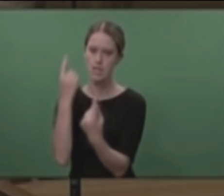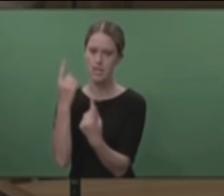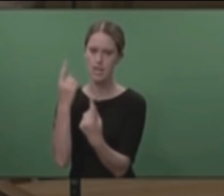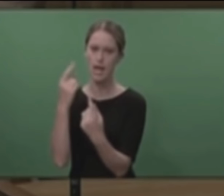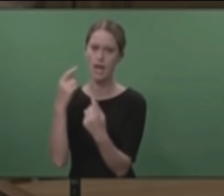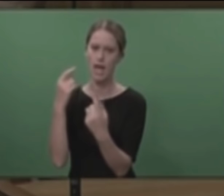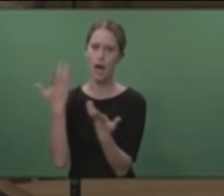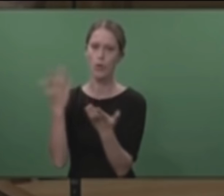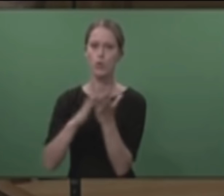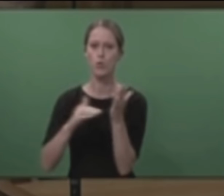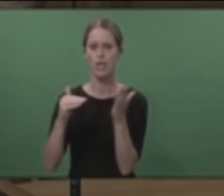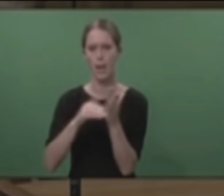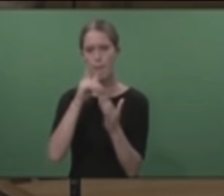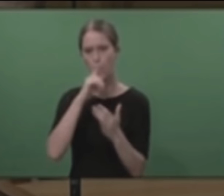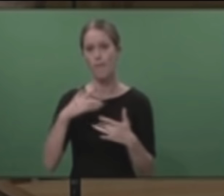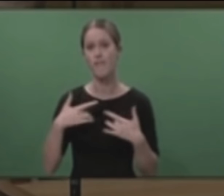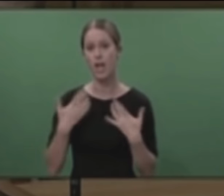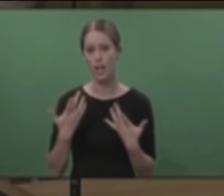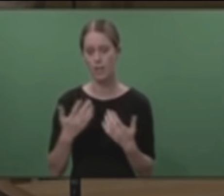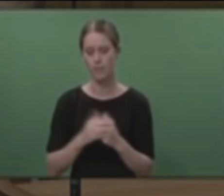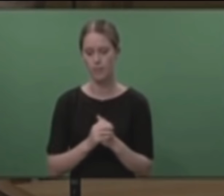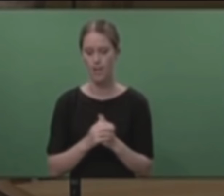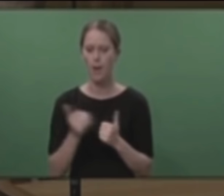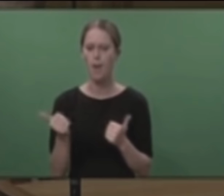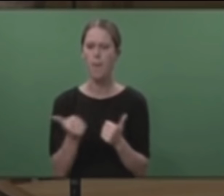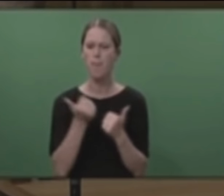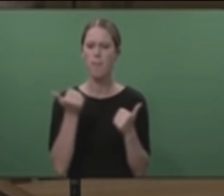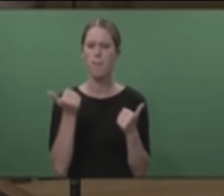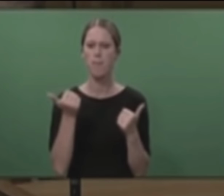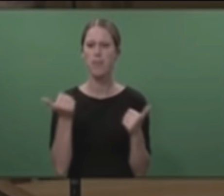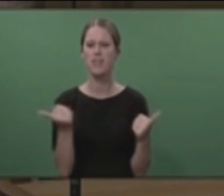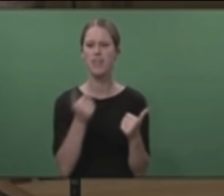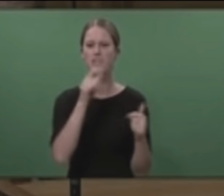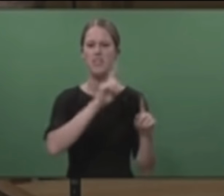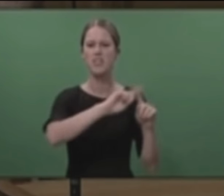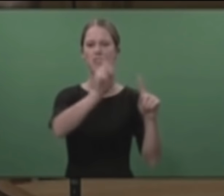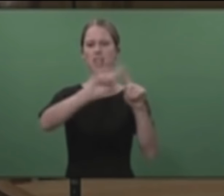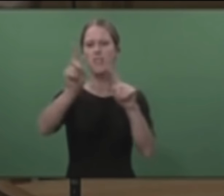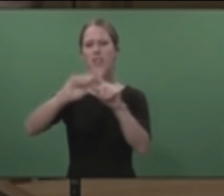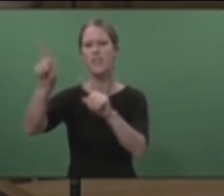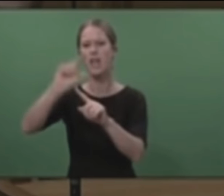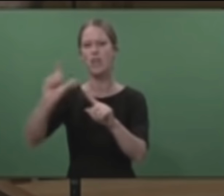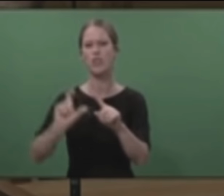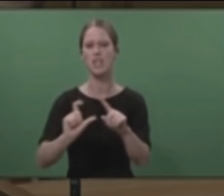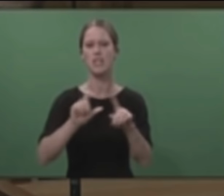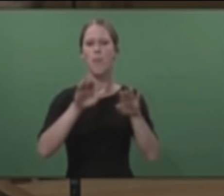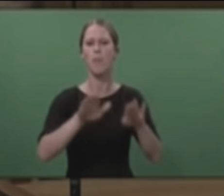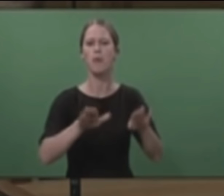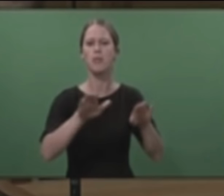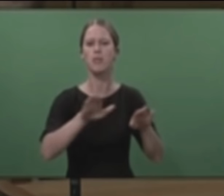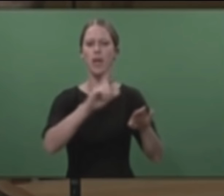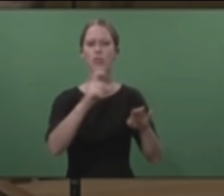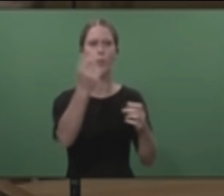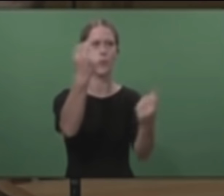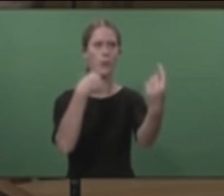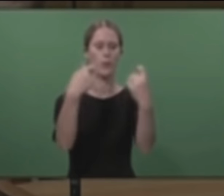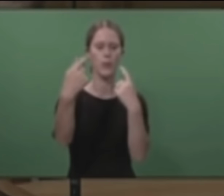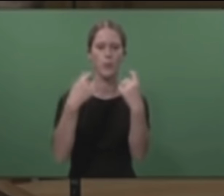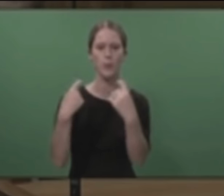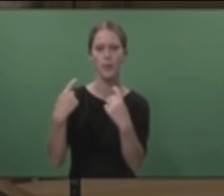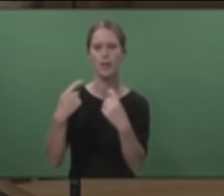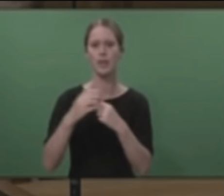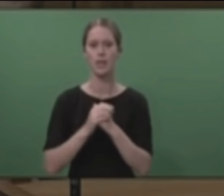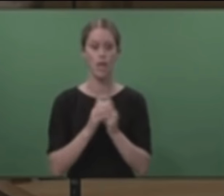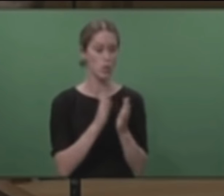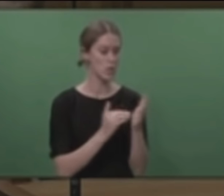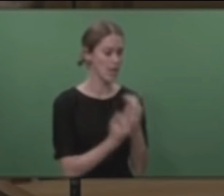Zealanders feel. And we've had a number of messages in similar vein from Muslim countries all around the world. New Zealand is not alone,